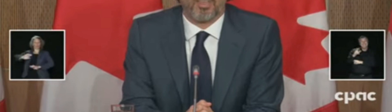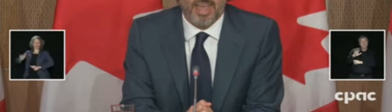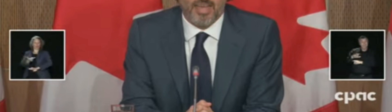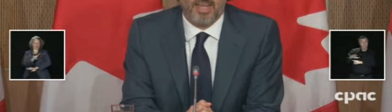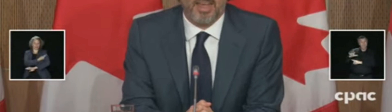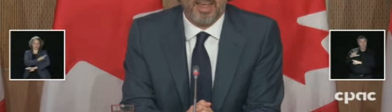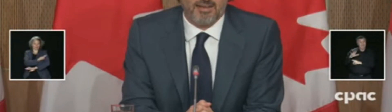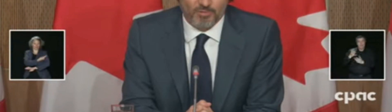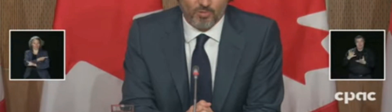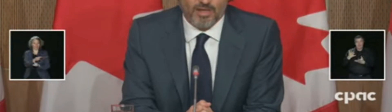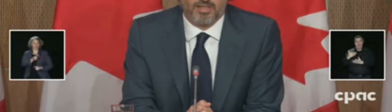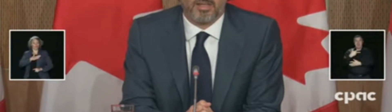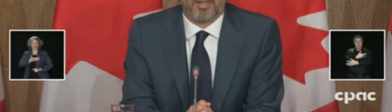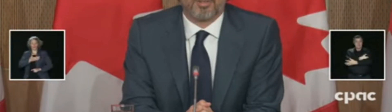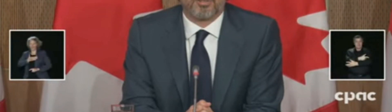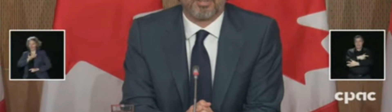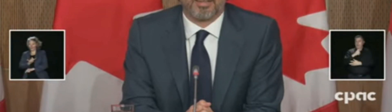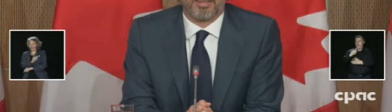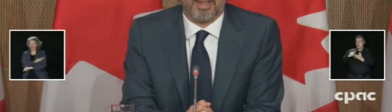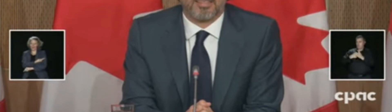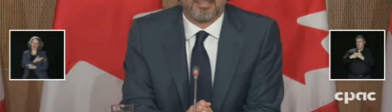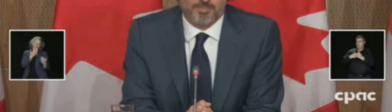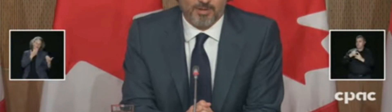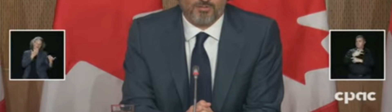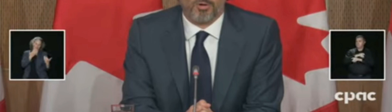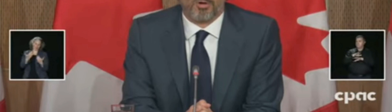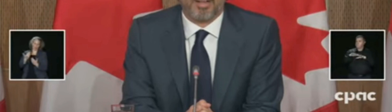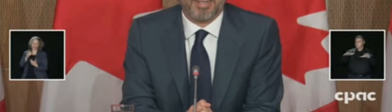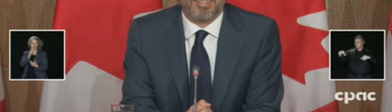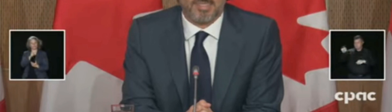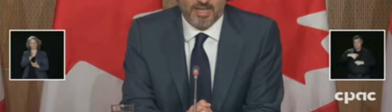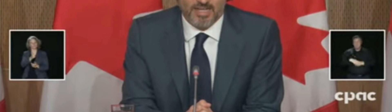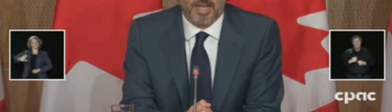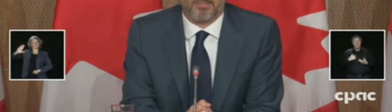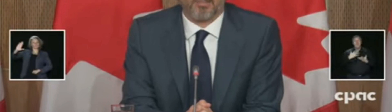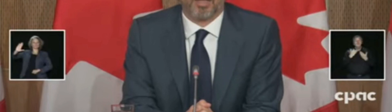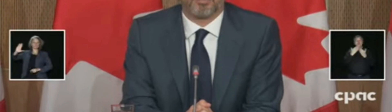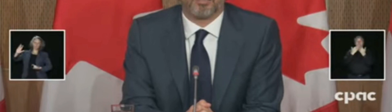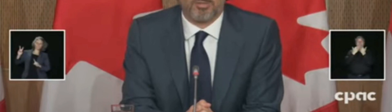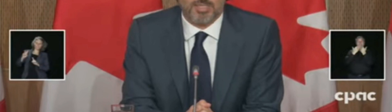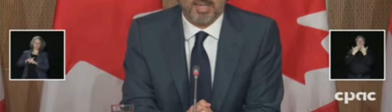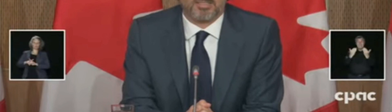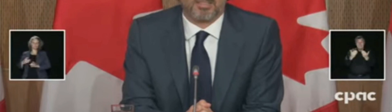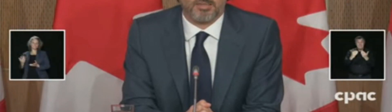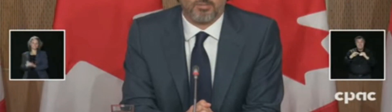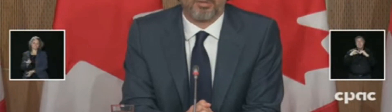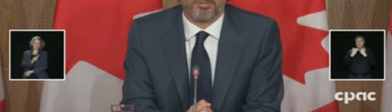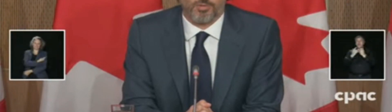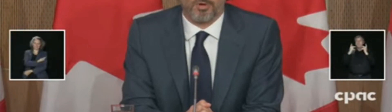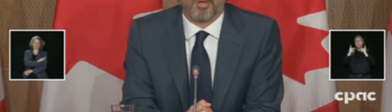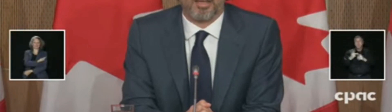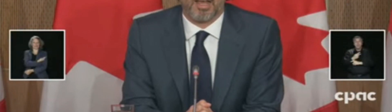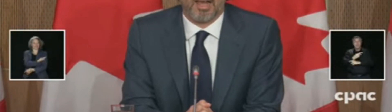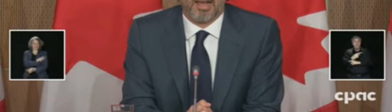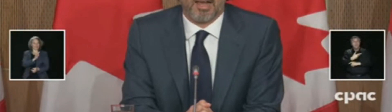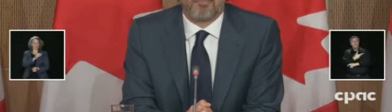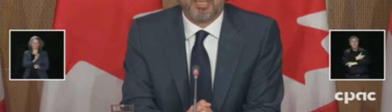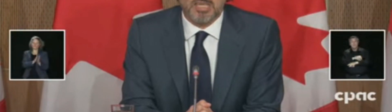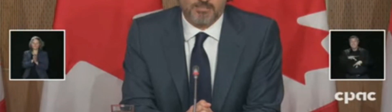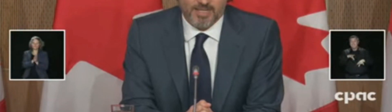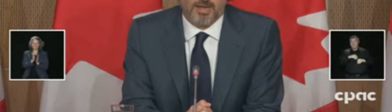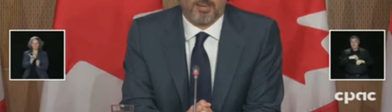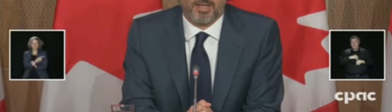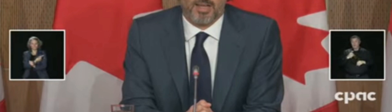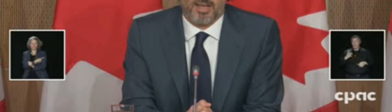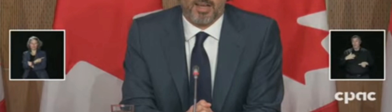want to thank everyone who's been stepping forward and signing up and enthusiastically moving forward.